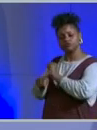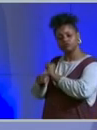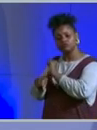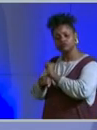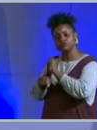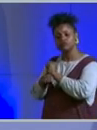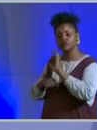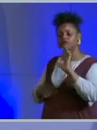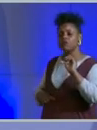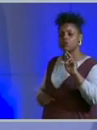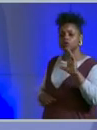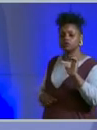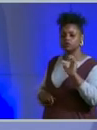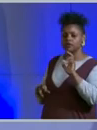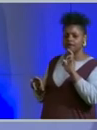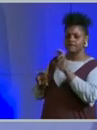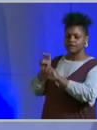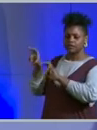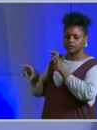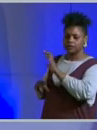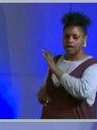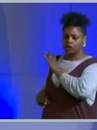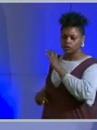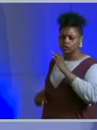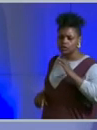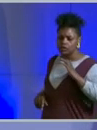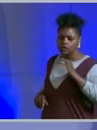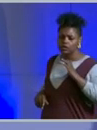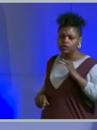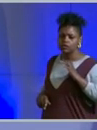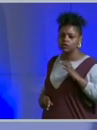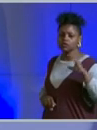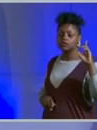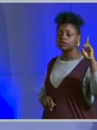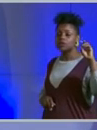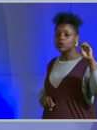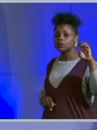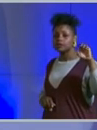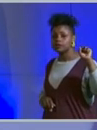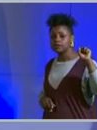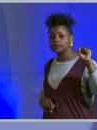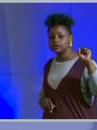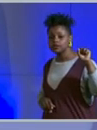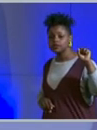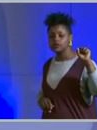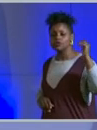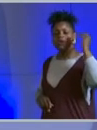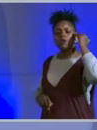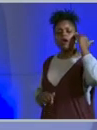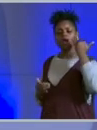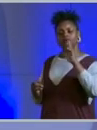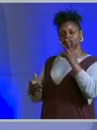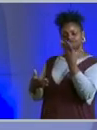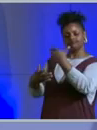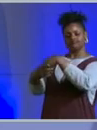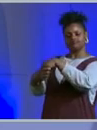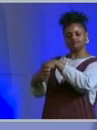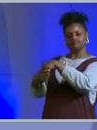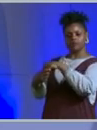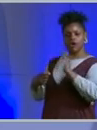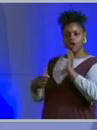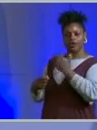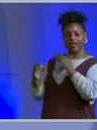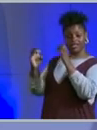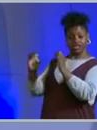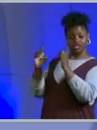Council, and the Department of Employment Services will now be in our education cluster, which we